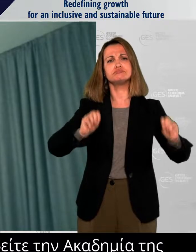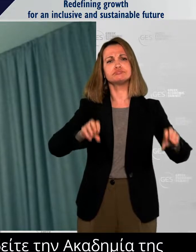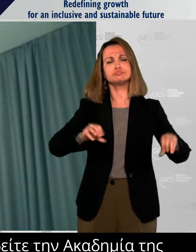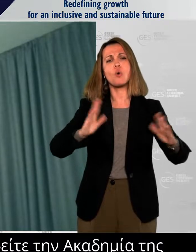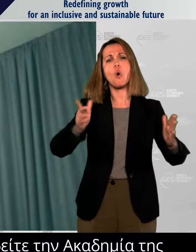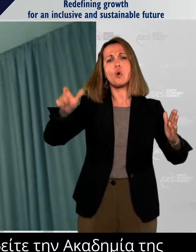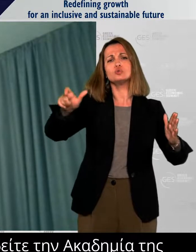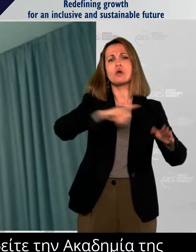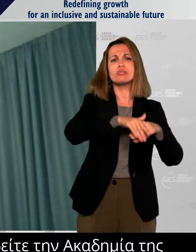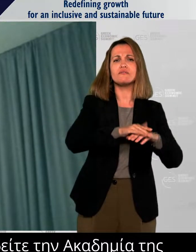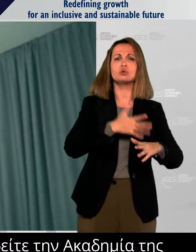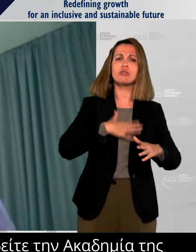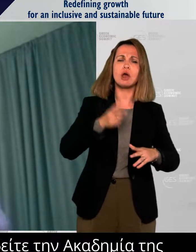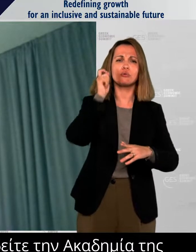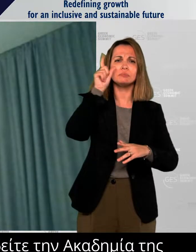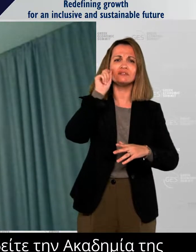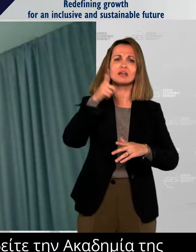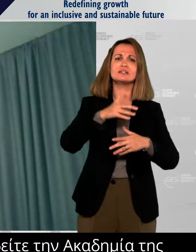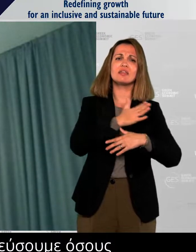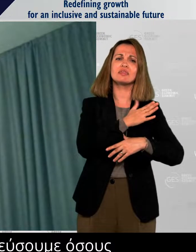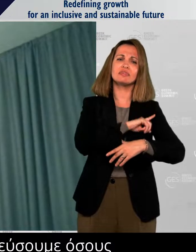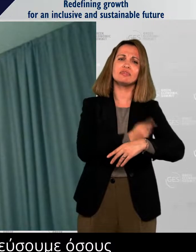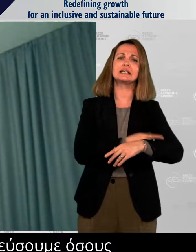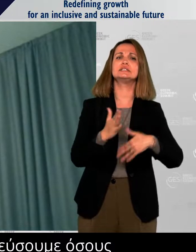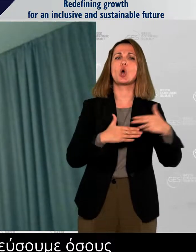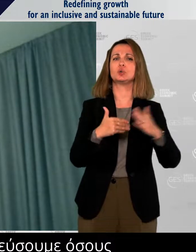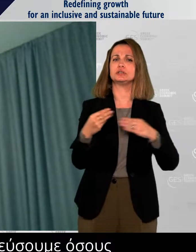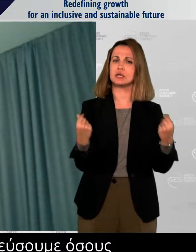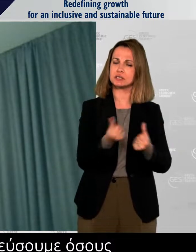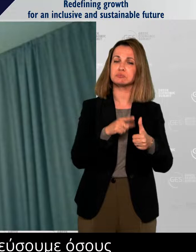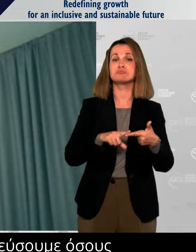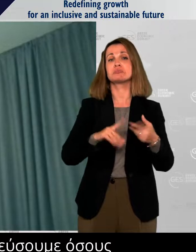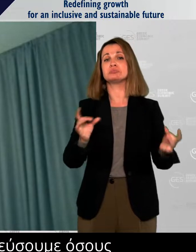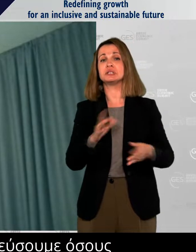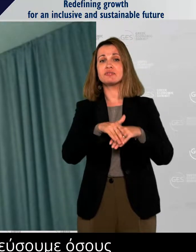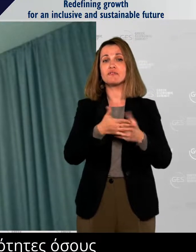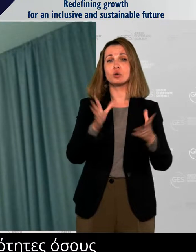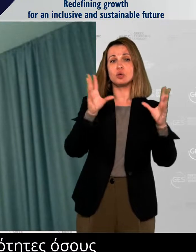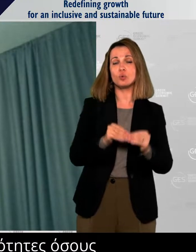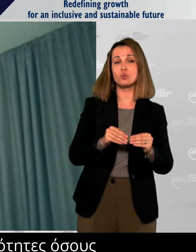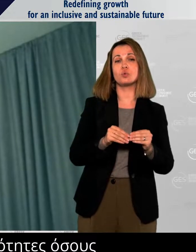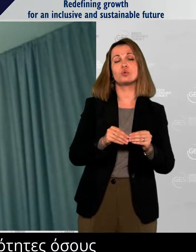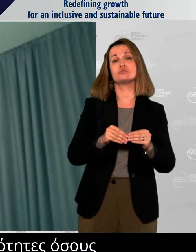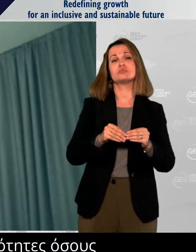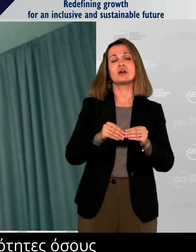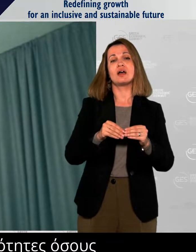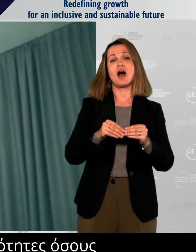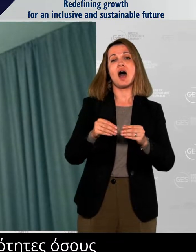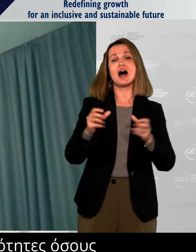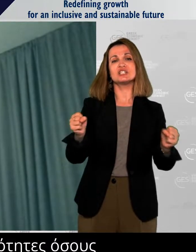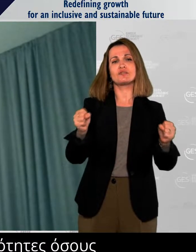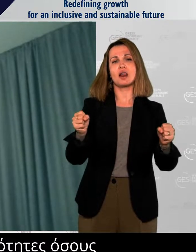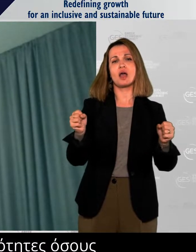around cybersecurity. And the idea is to help people to create a brilliant future. We